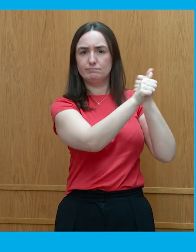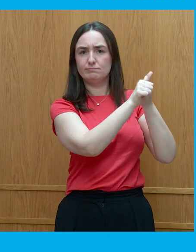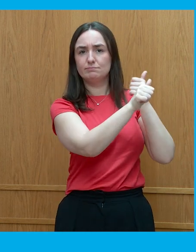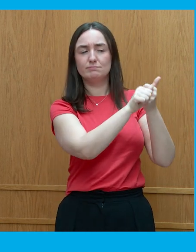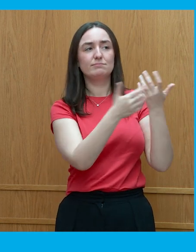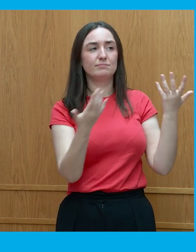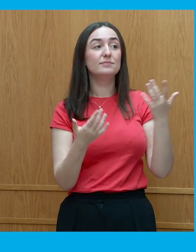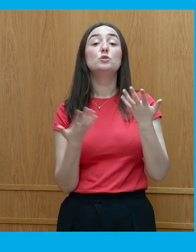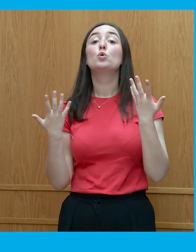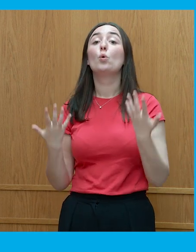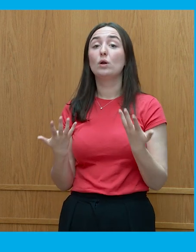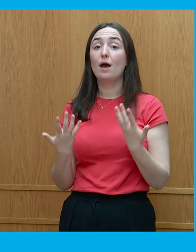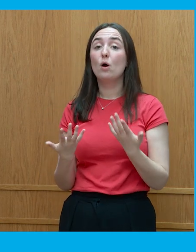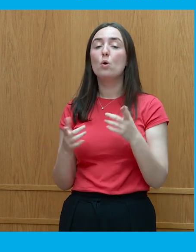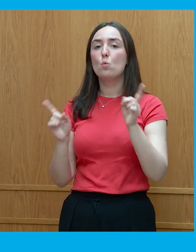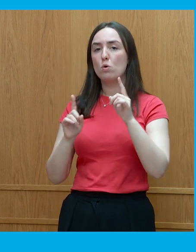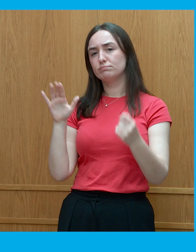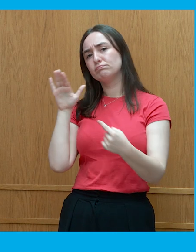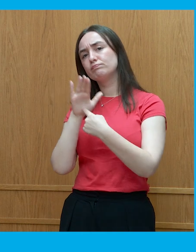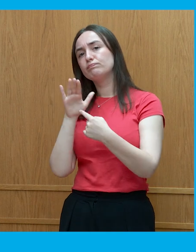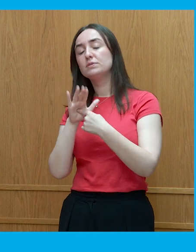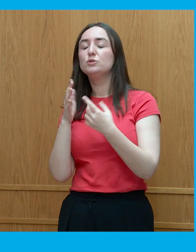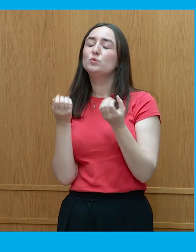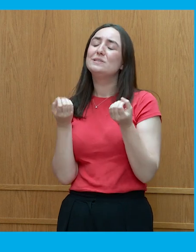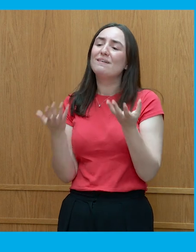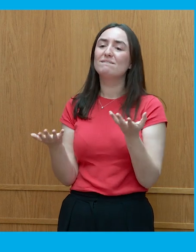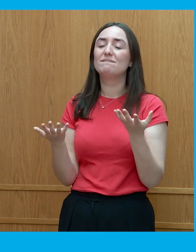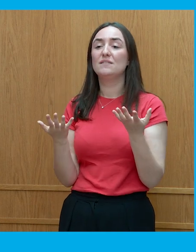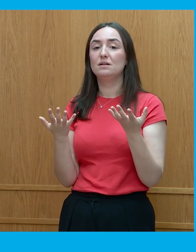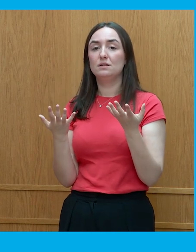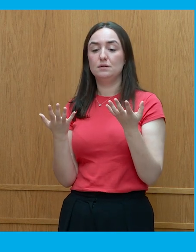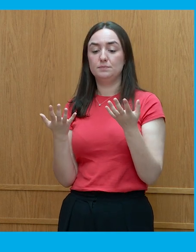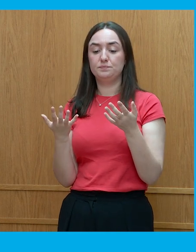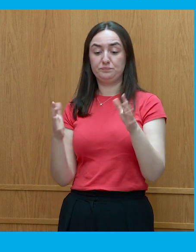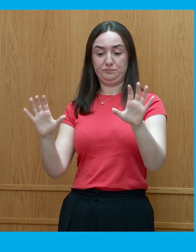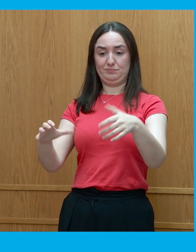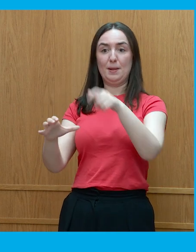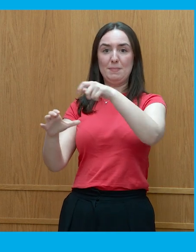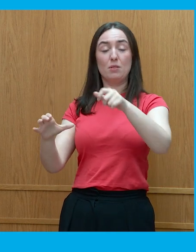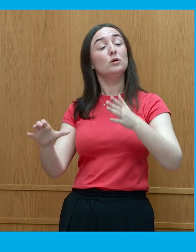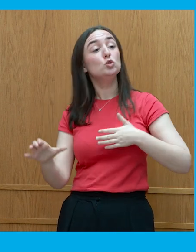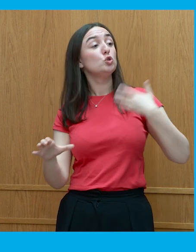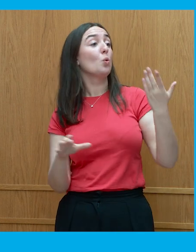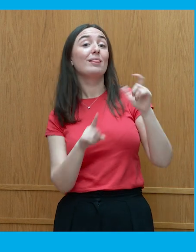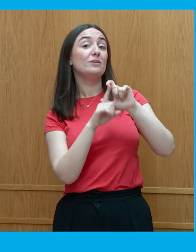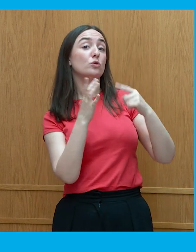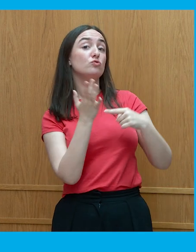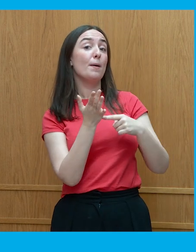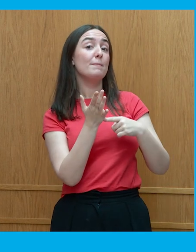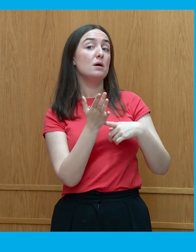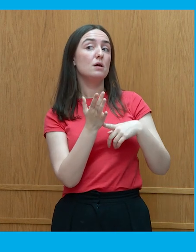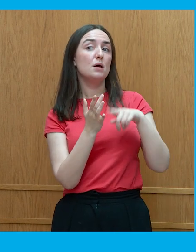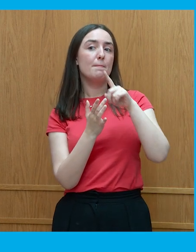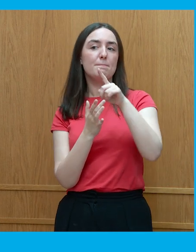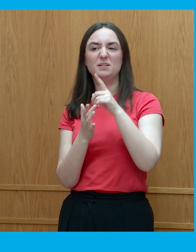now is to give that sliver of the electorate who doesn't like Trump, but has, at least with